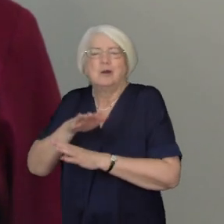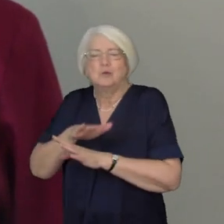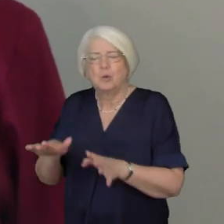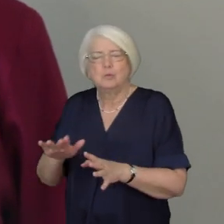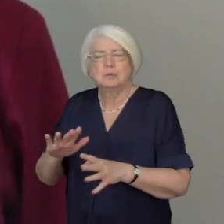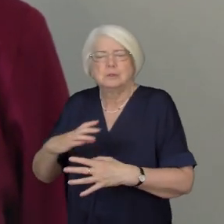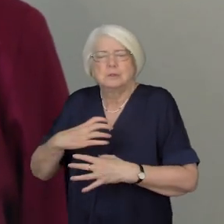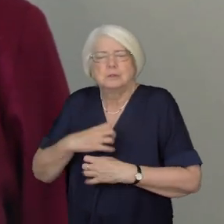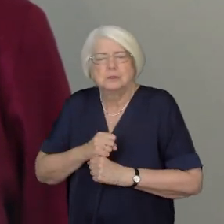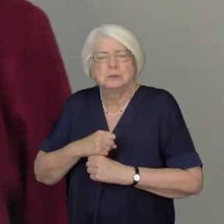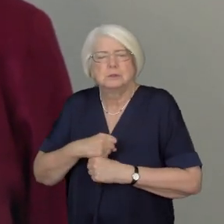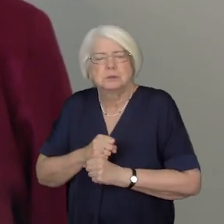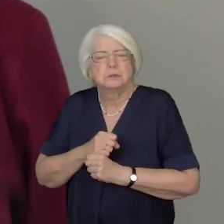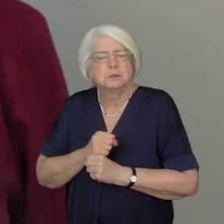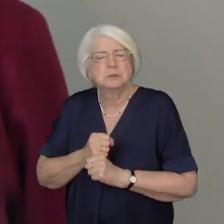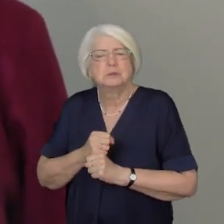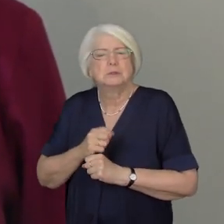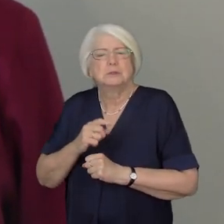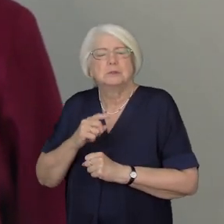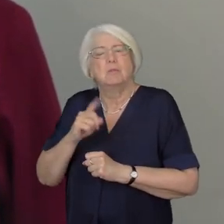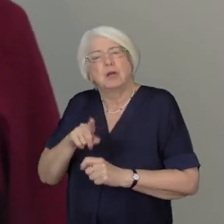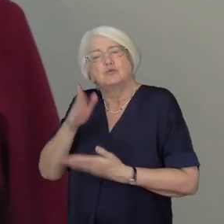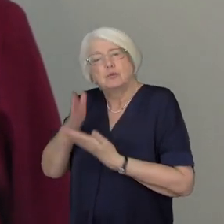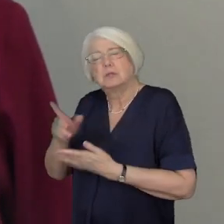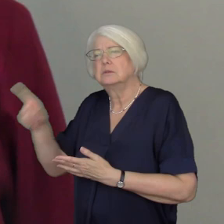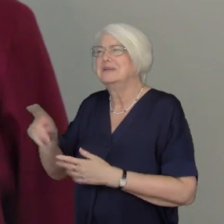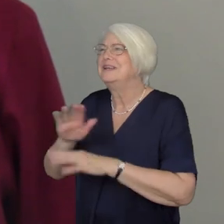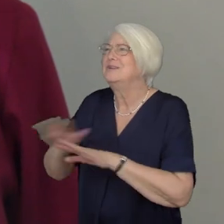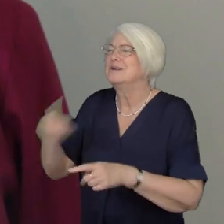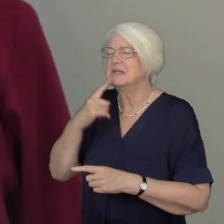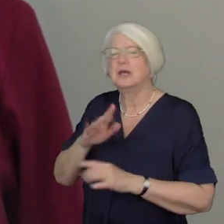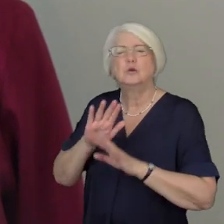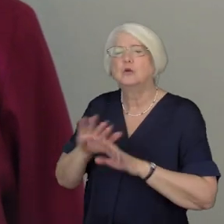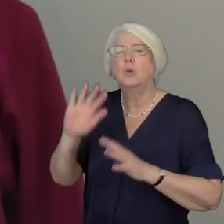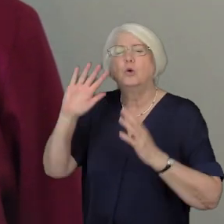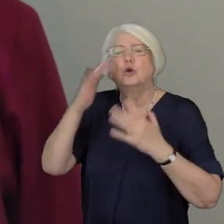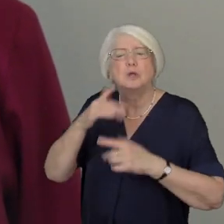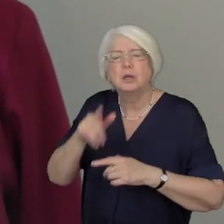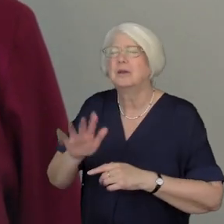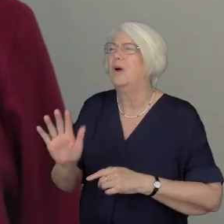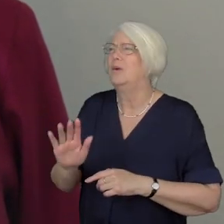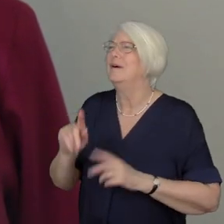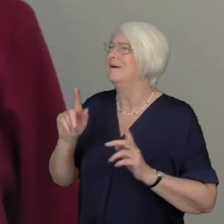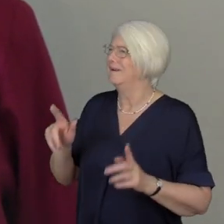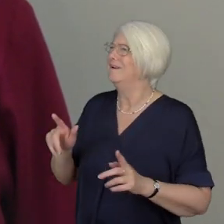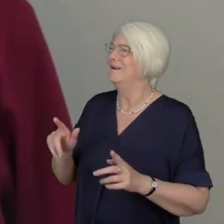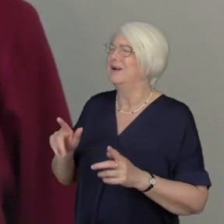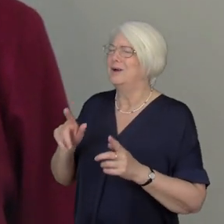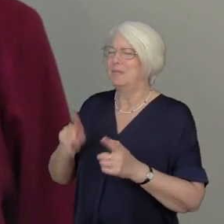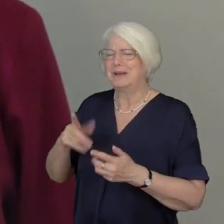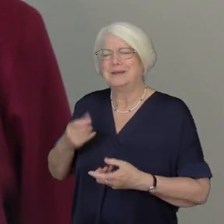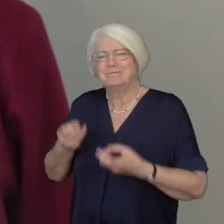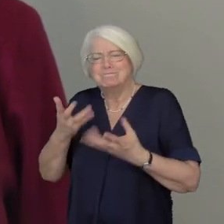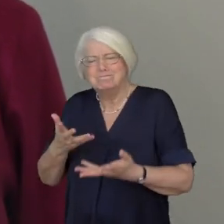in him. Now, he's not telling us do not be concerned, but rather he is encouraging us to